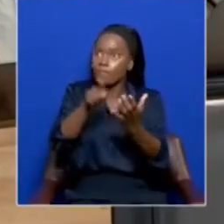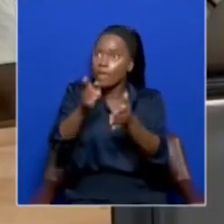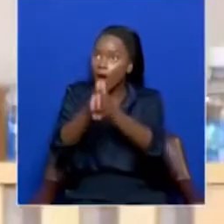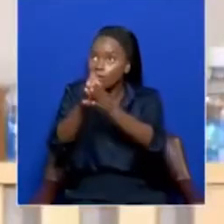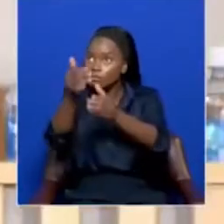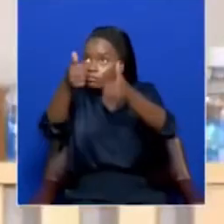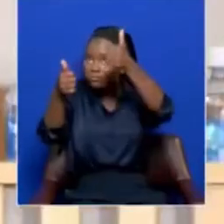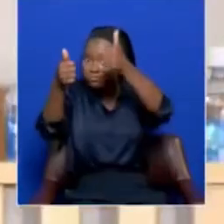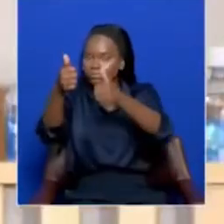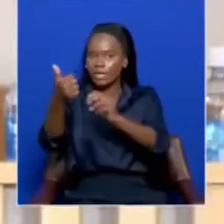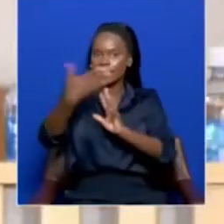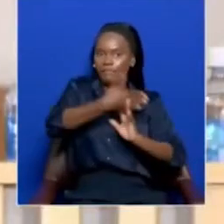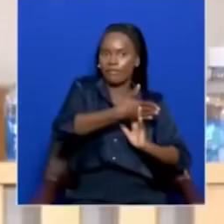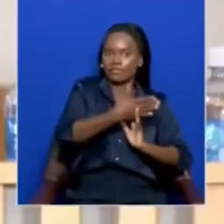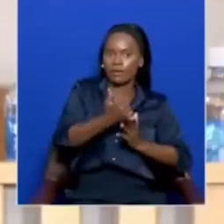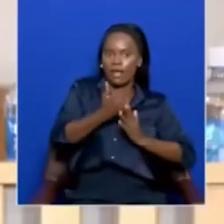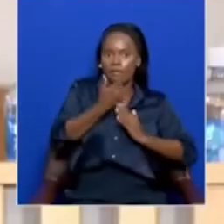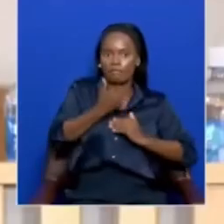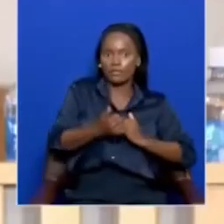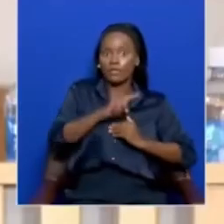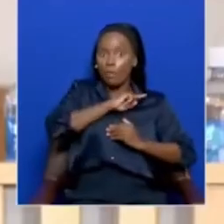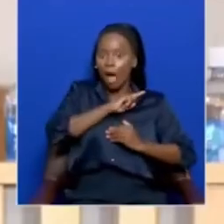Yes. And